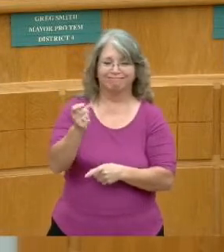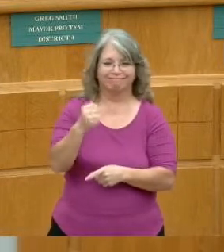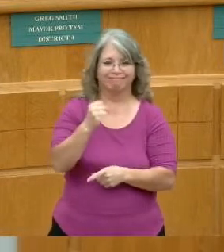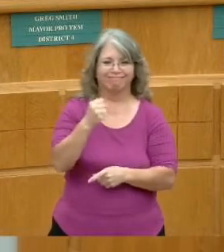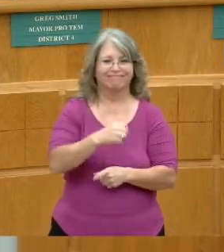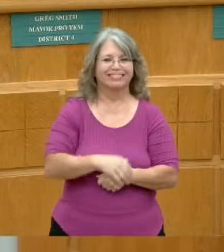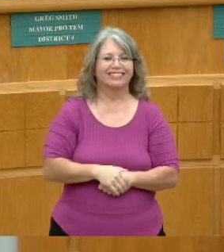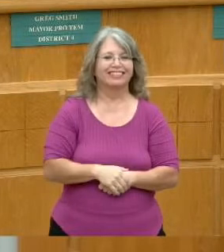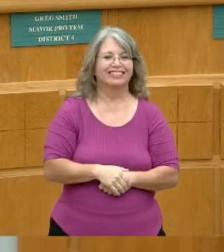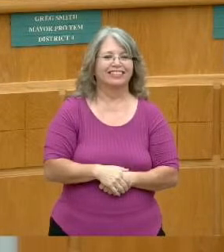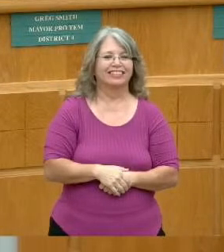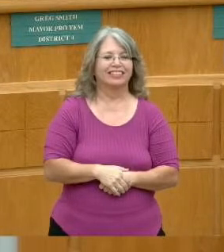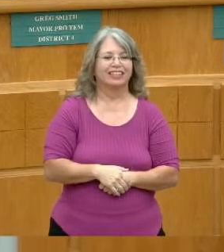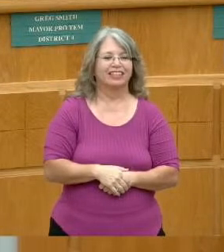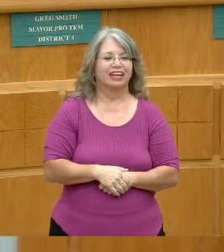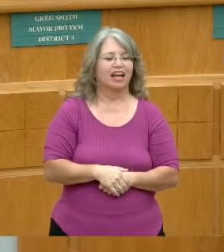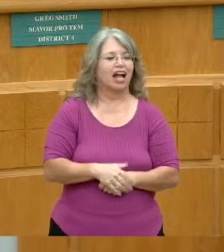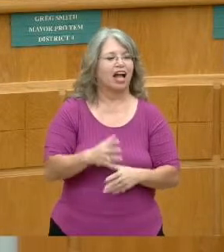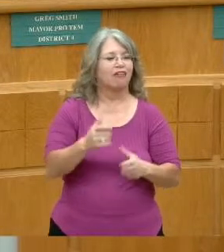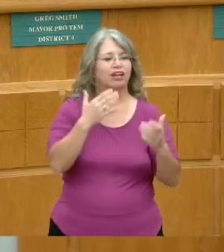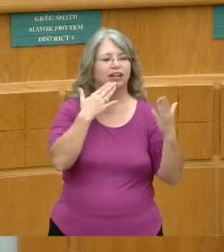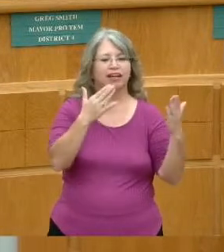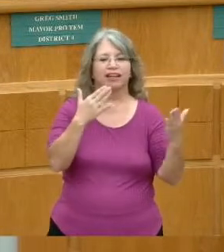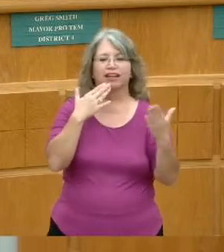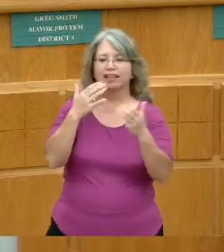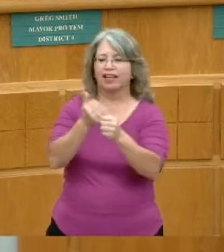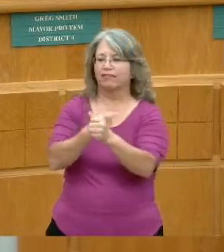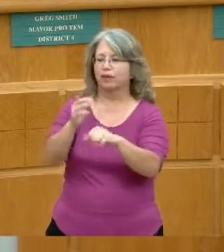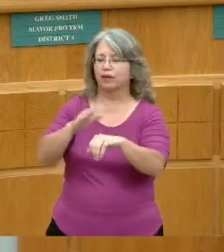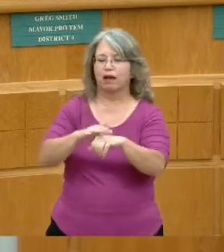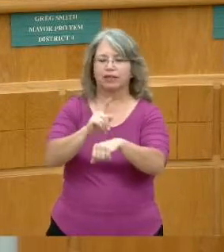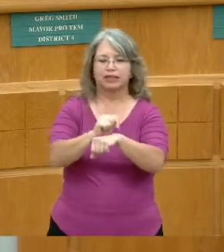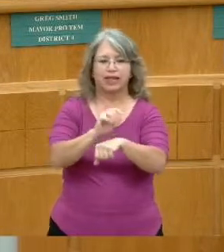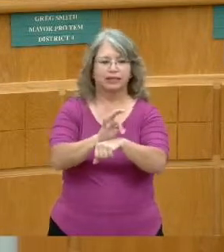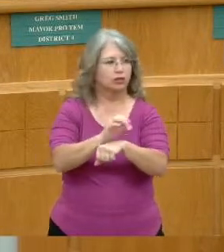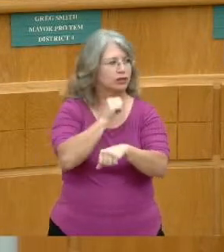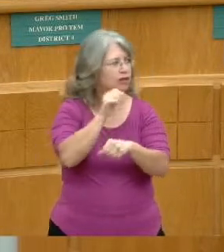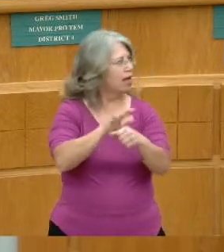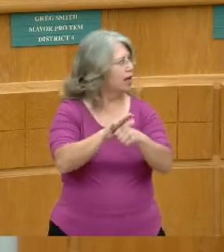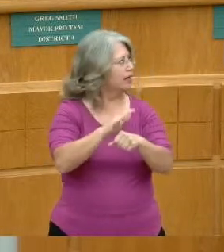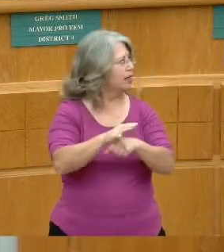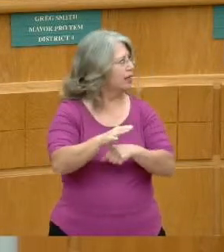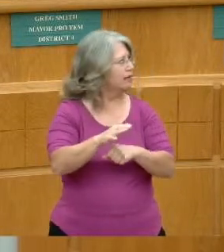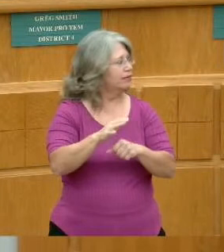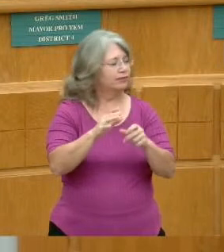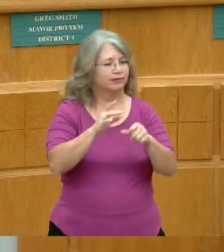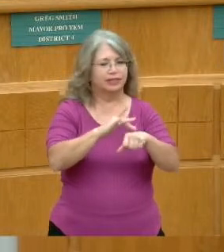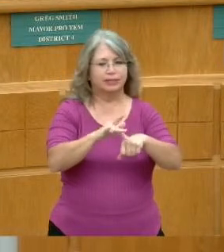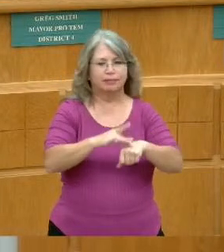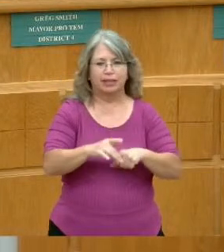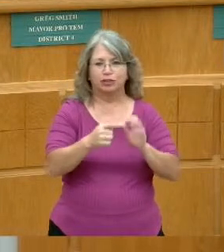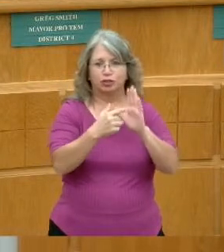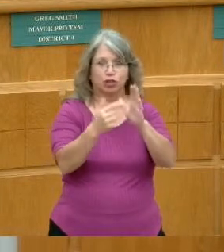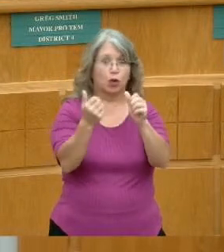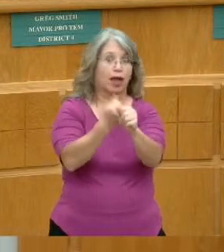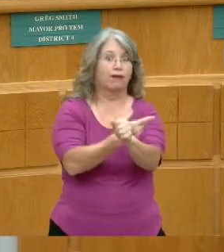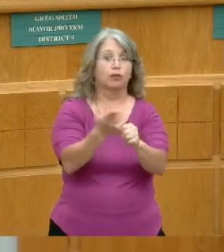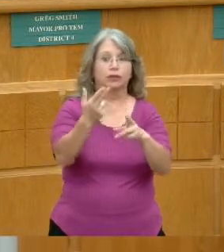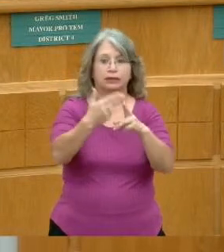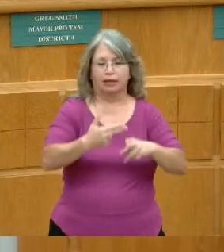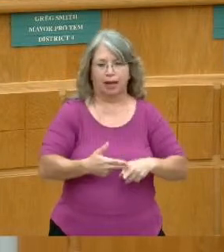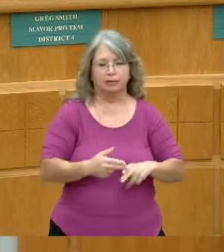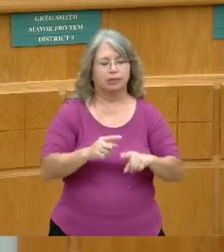And last but not least, I want to thank everybody on the task force. There's not enough space on this slide to show everybody's name, but there's a lot of people that